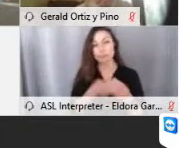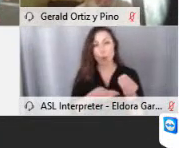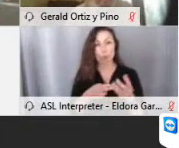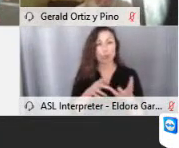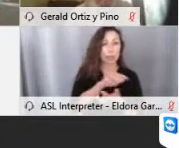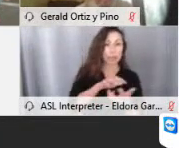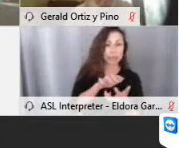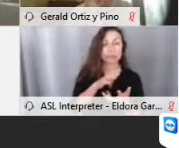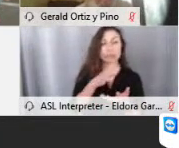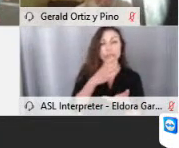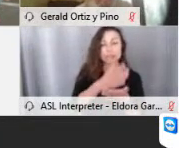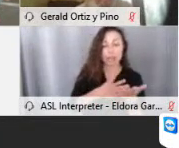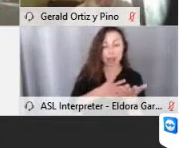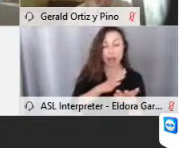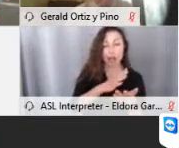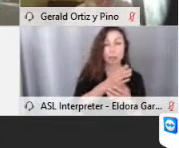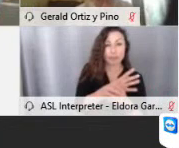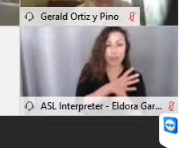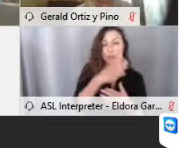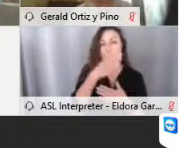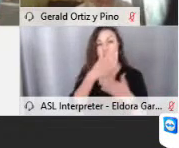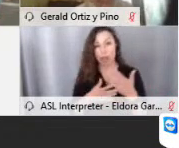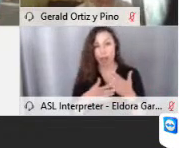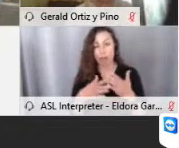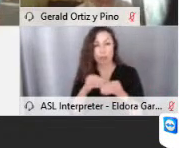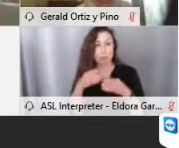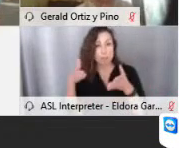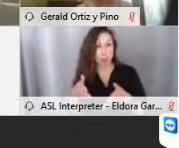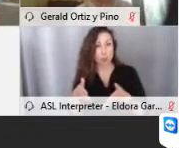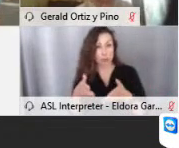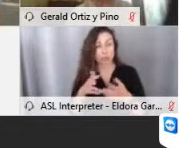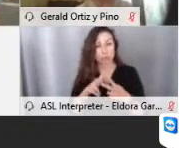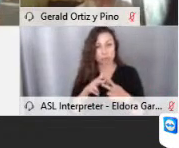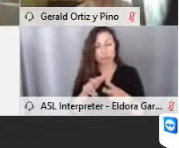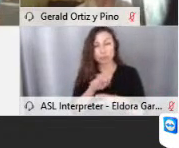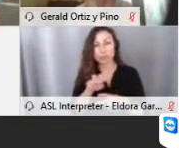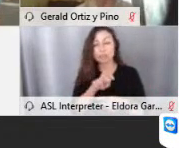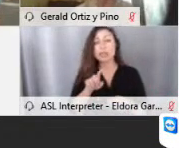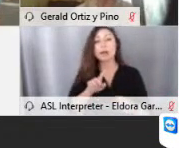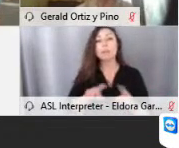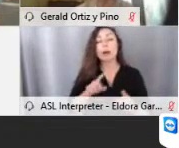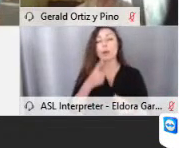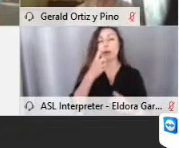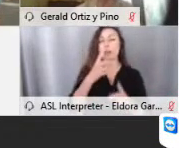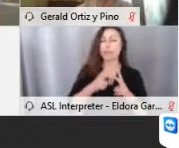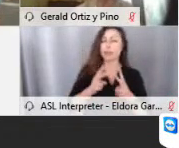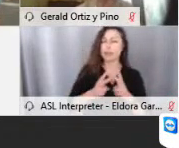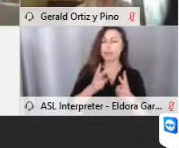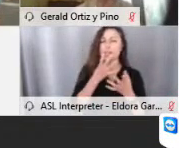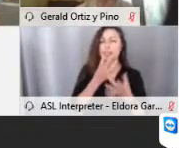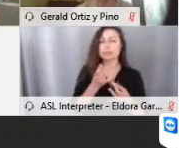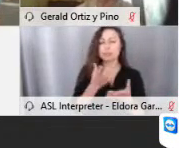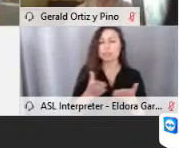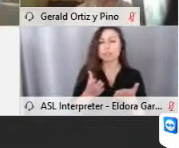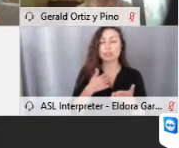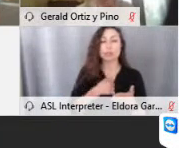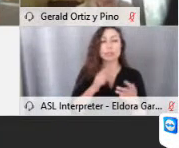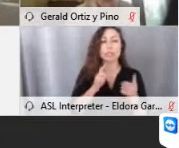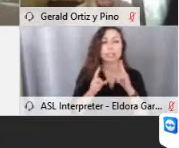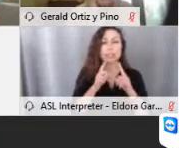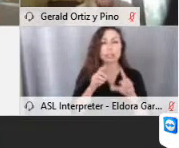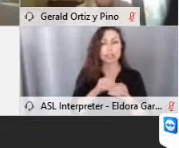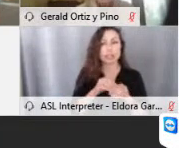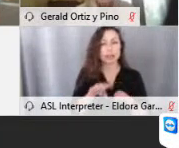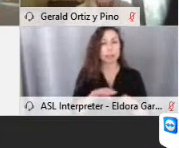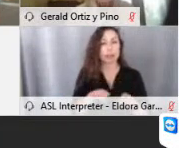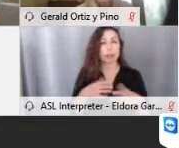some videos, some in person. But one of the really, really interesting things we're hearing in the behavioral